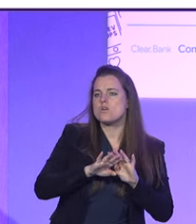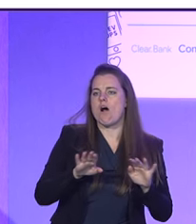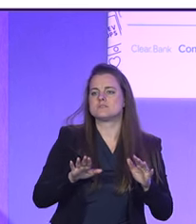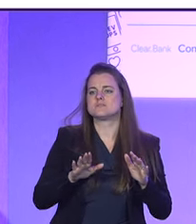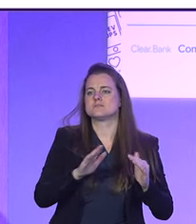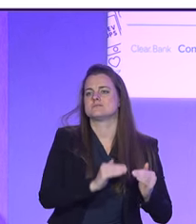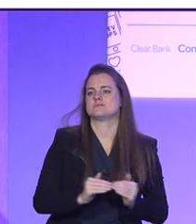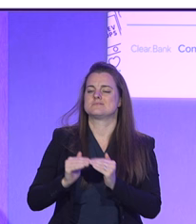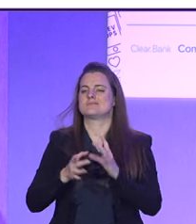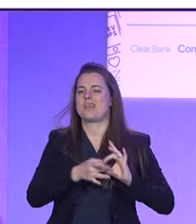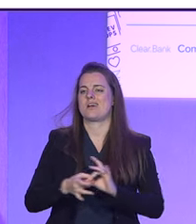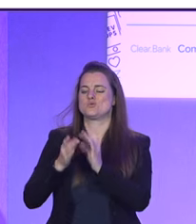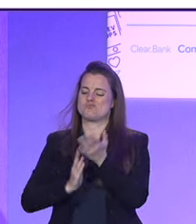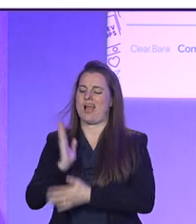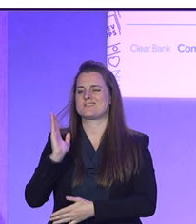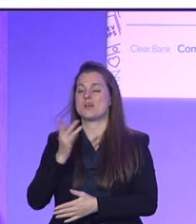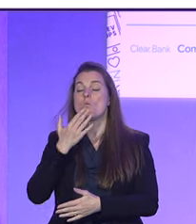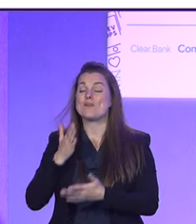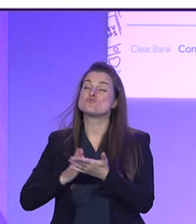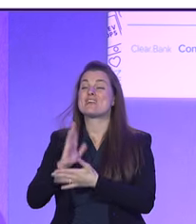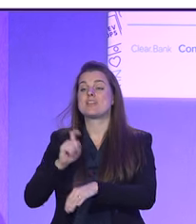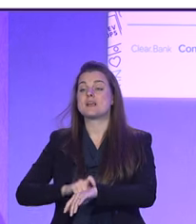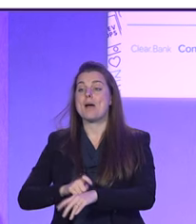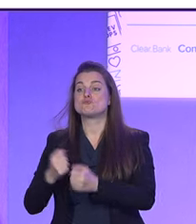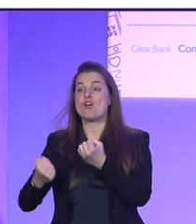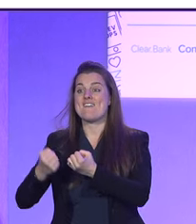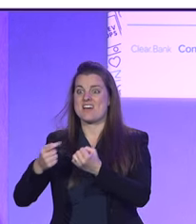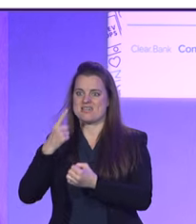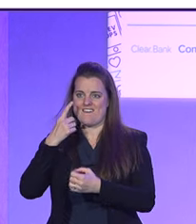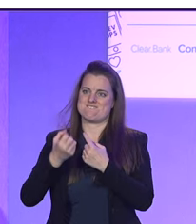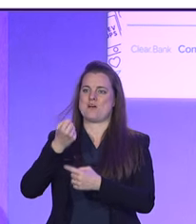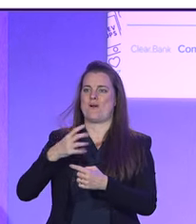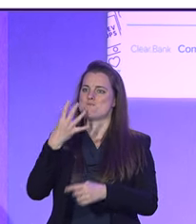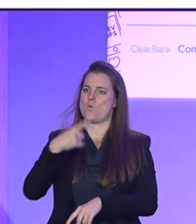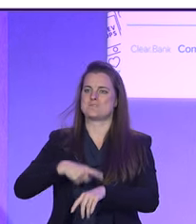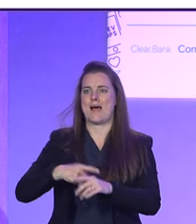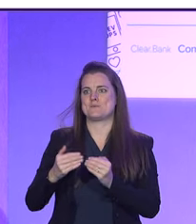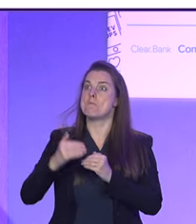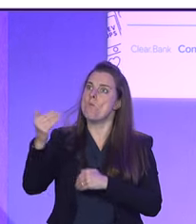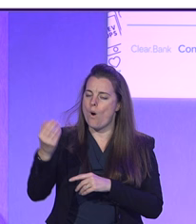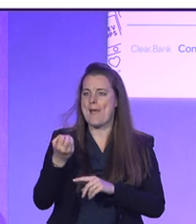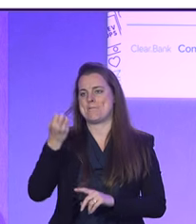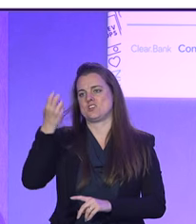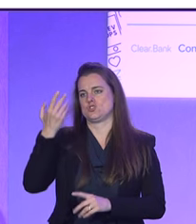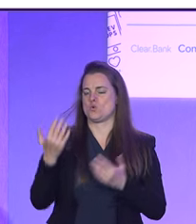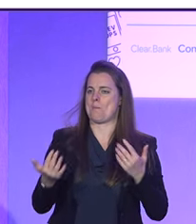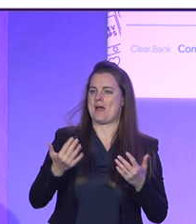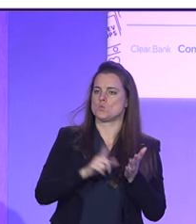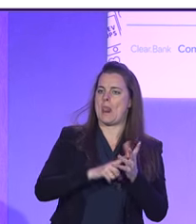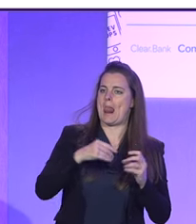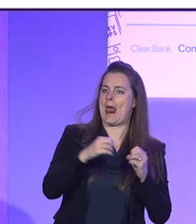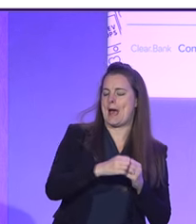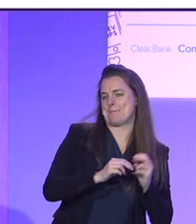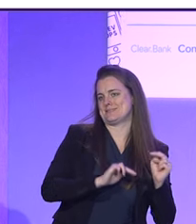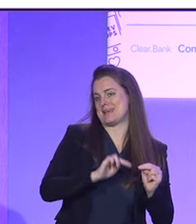driving. And when this was calculated in real-time driving, it was 40 times more carbon emissions than during the lab tests. This